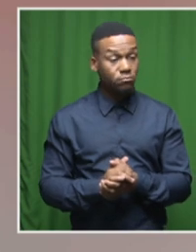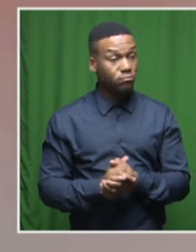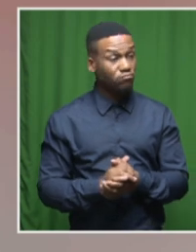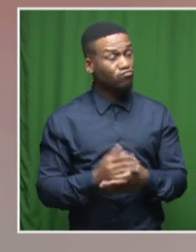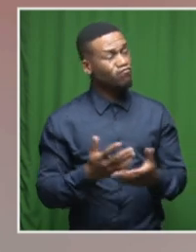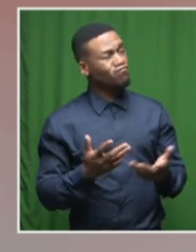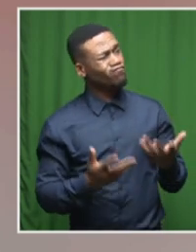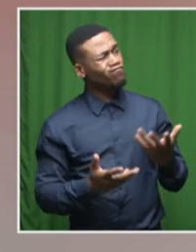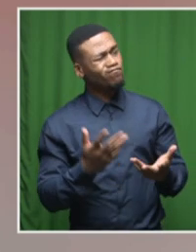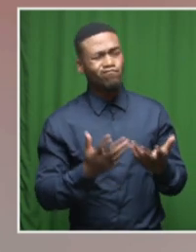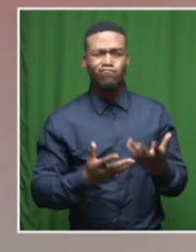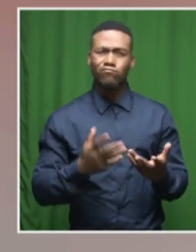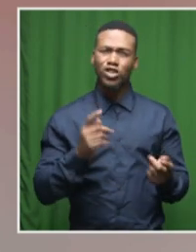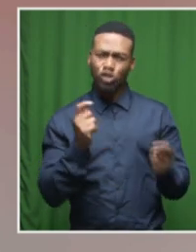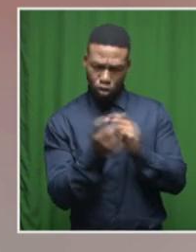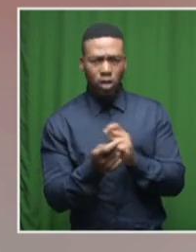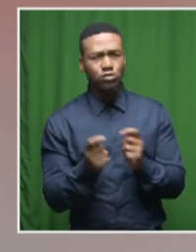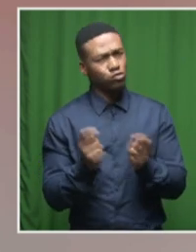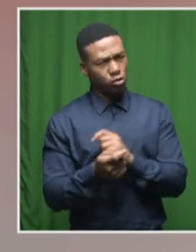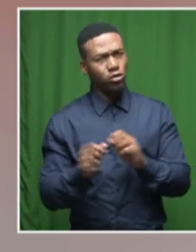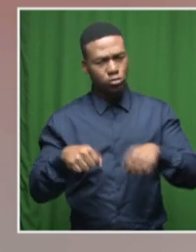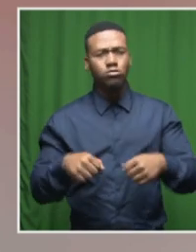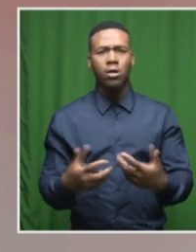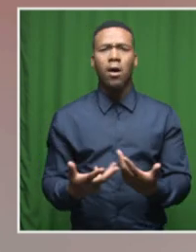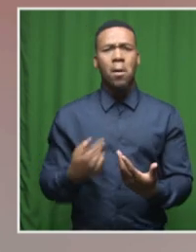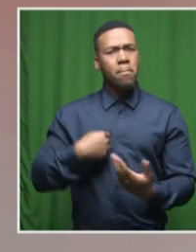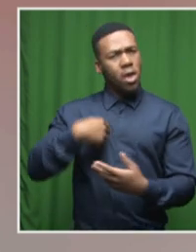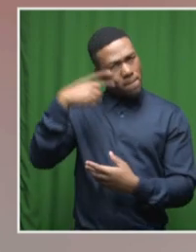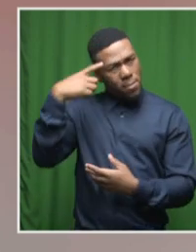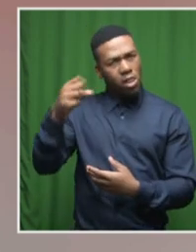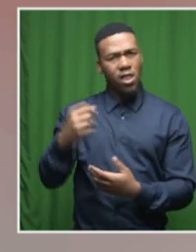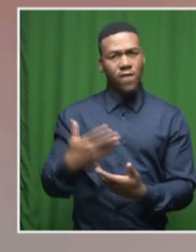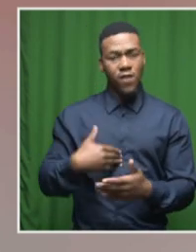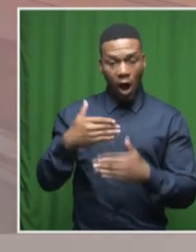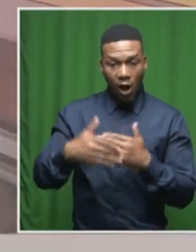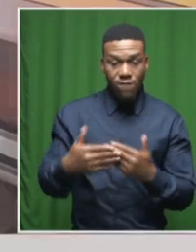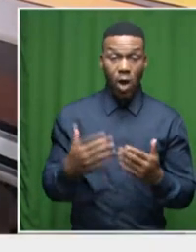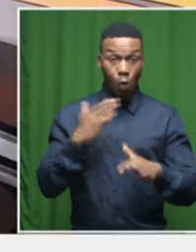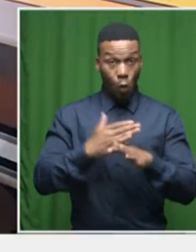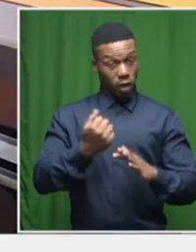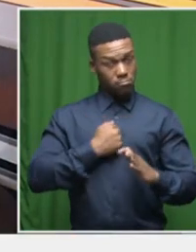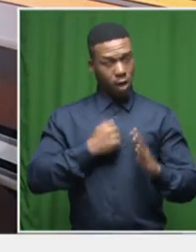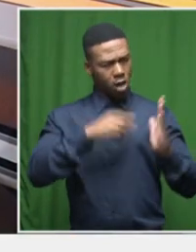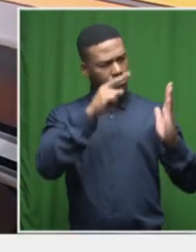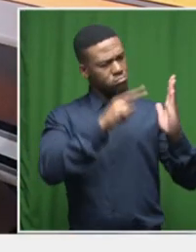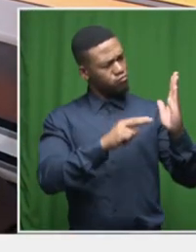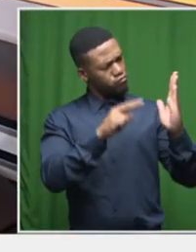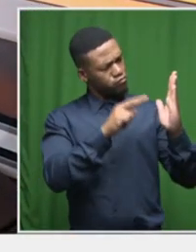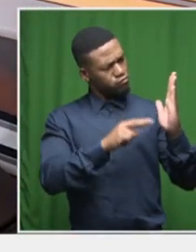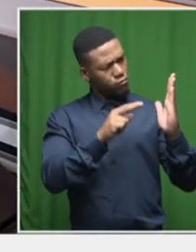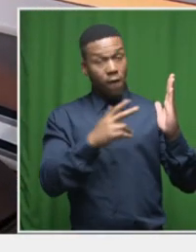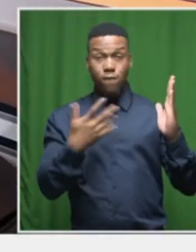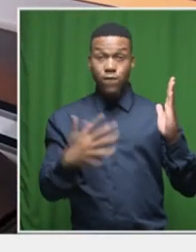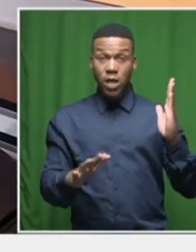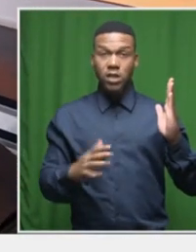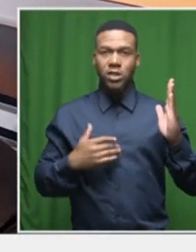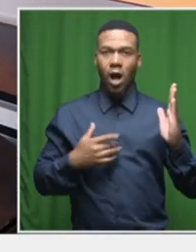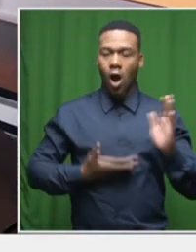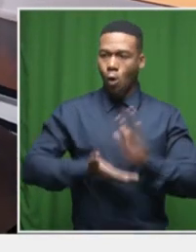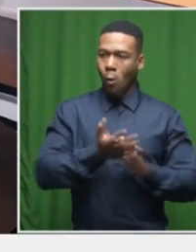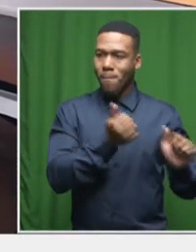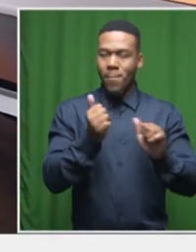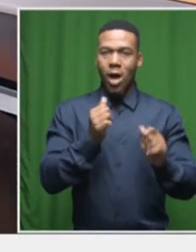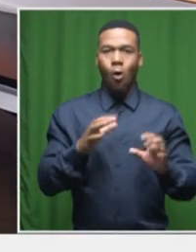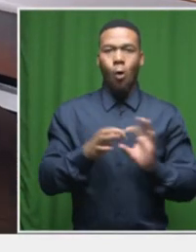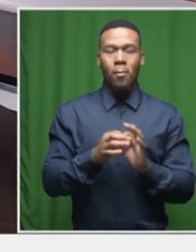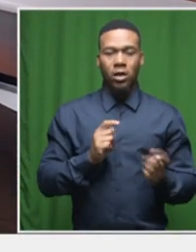Change. Okay. I believe that after they view my work, they'll go back home as changed people because of the